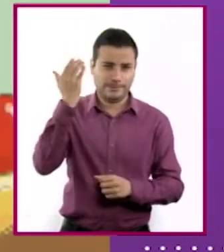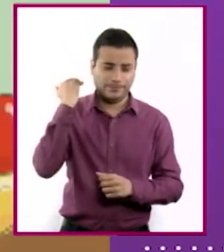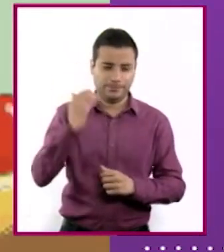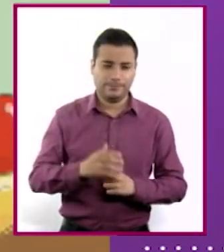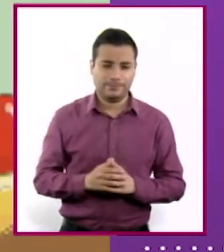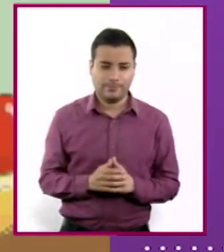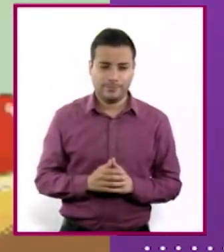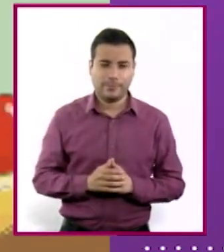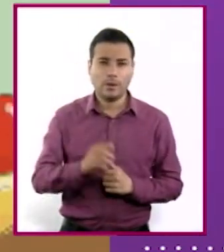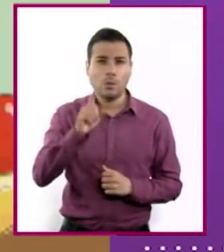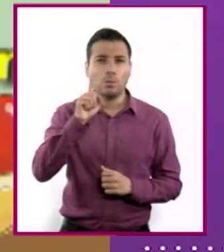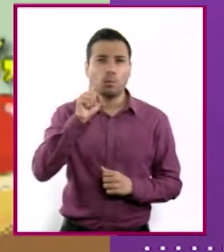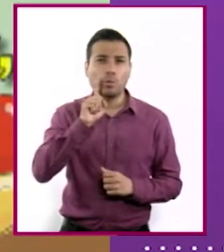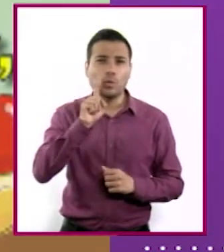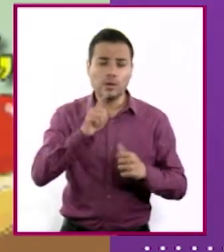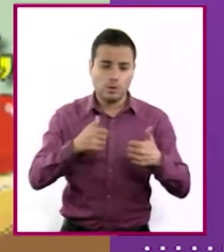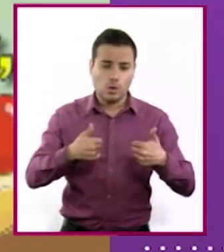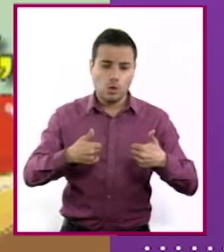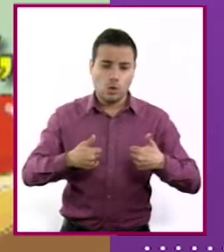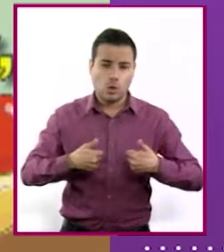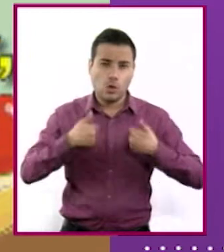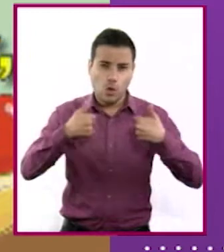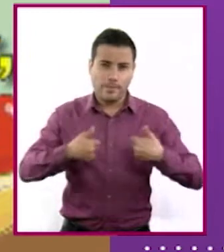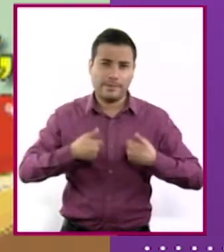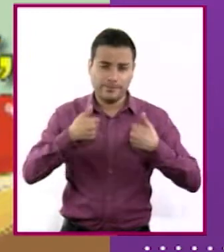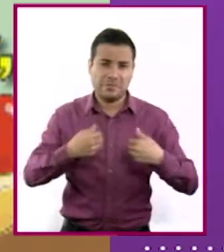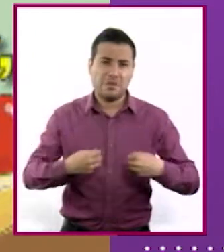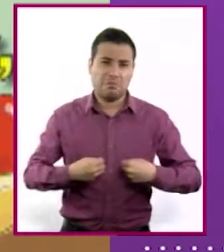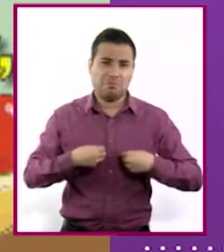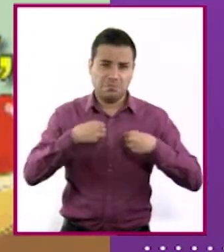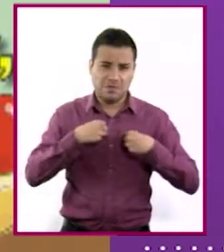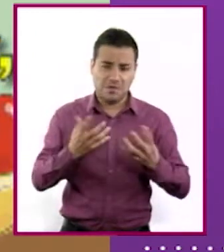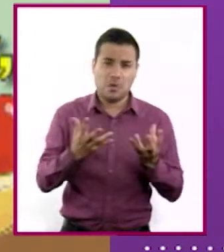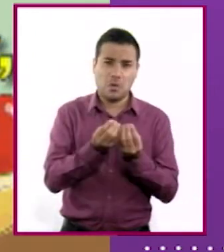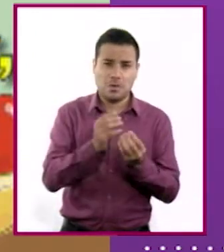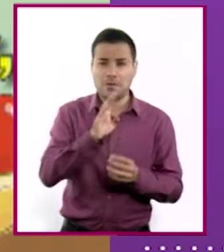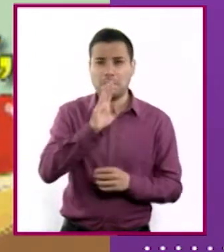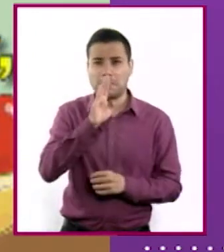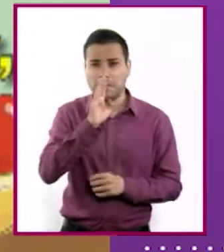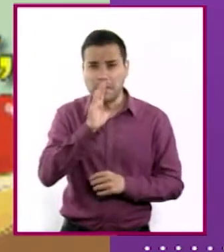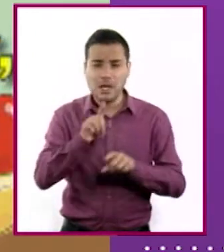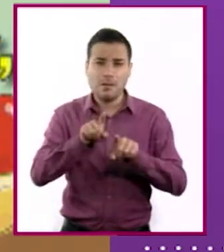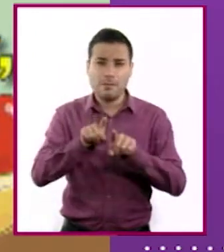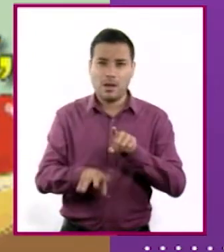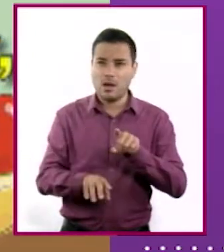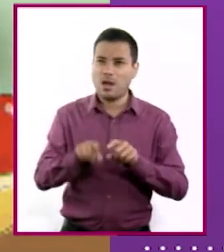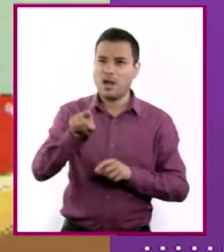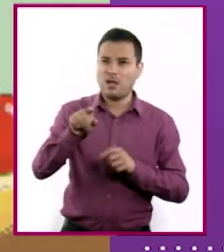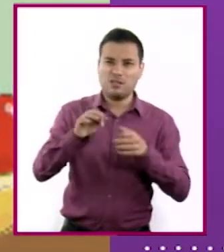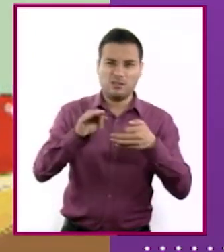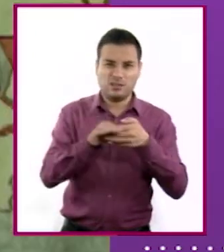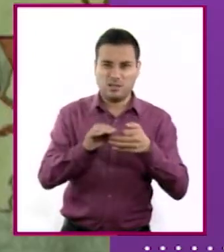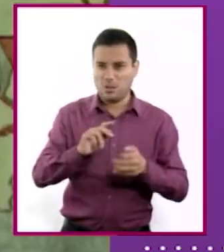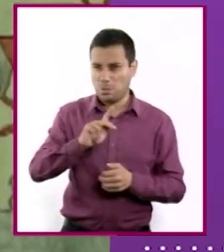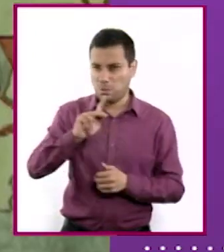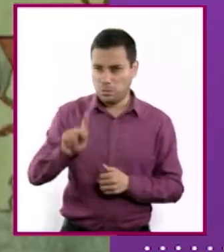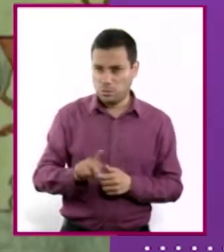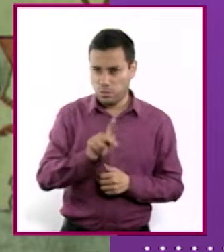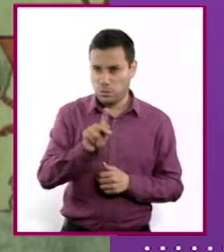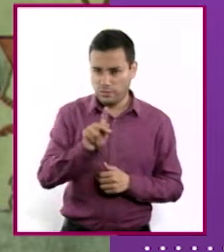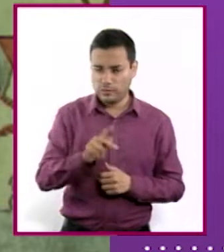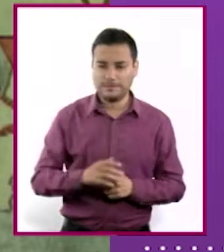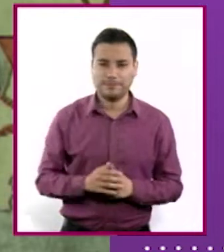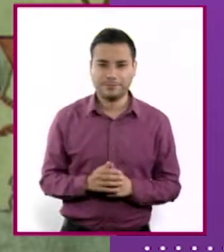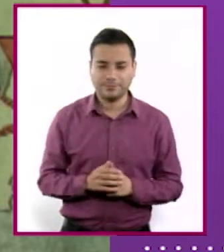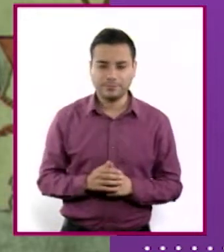Benicia was a young girl. She lived with her mother, her sister, in a little town near Tlacotalpan.